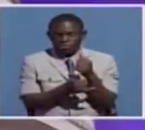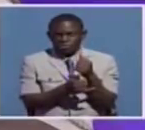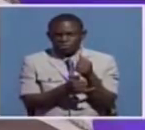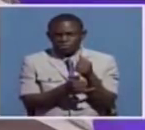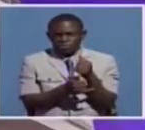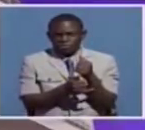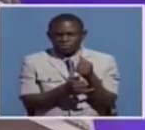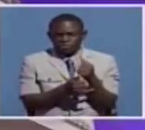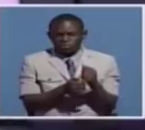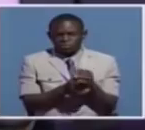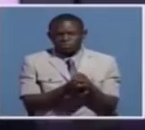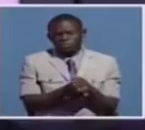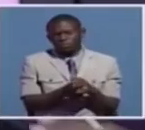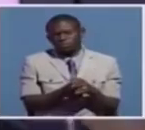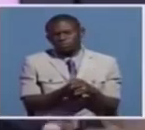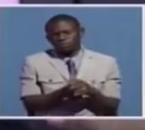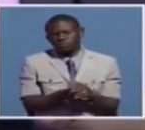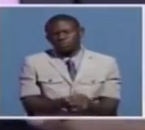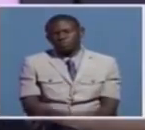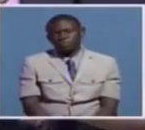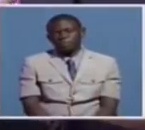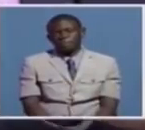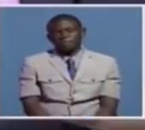don't believe change had to come now? No.